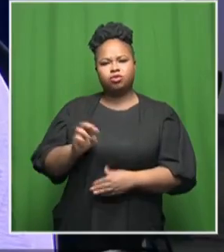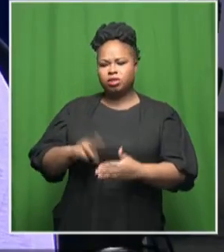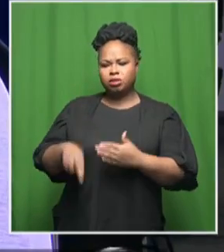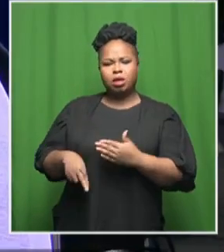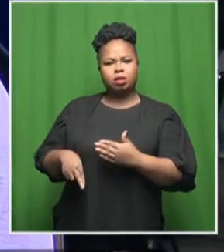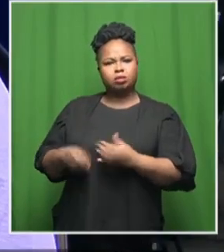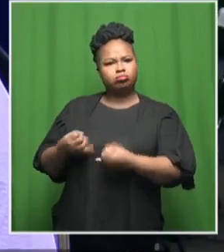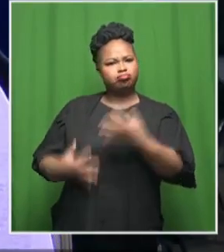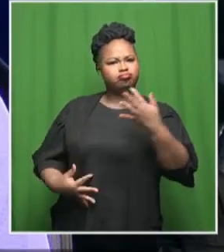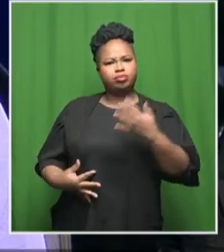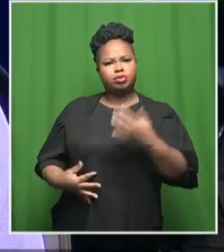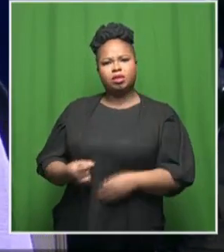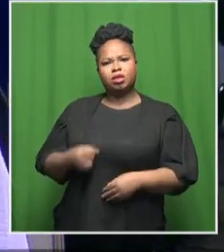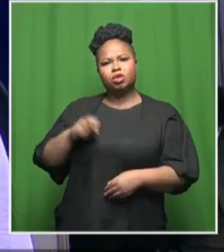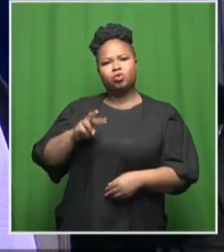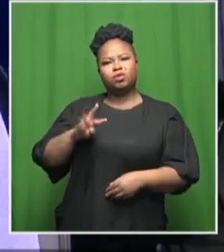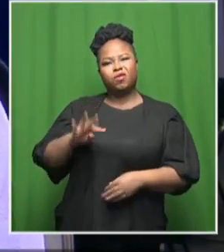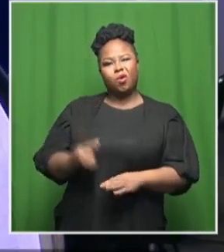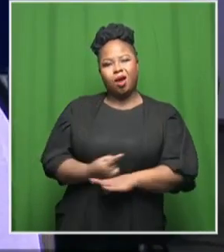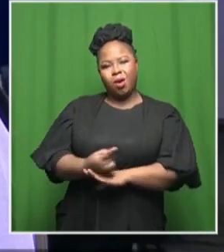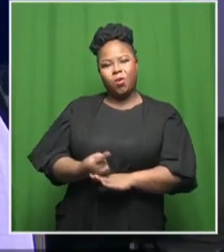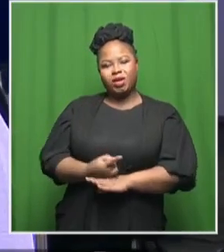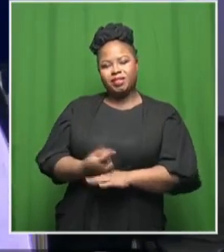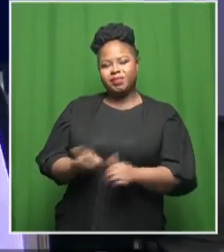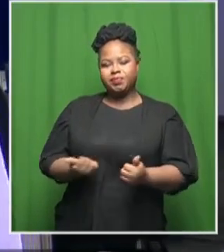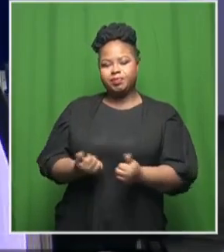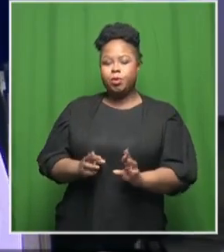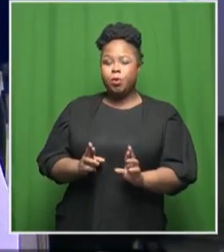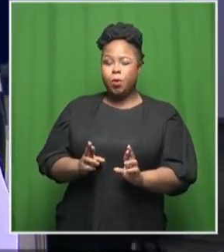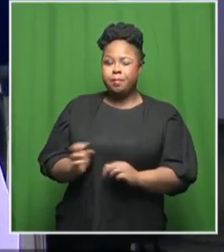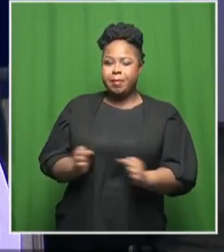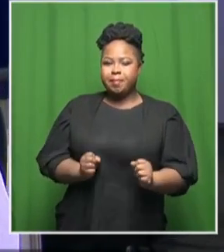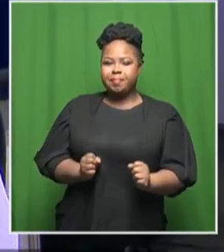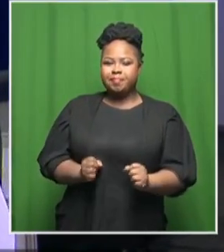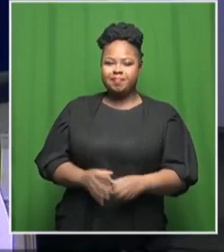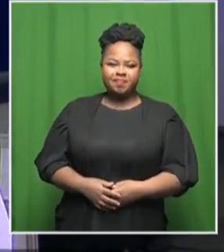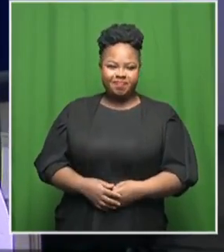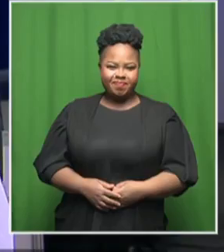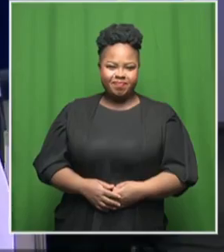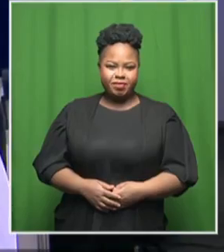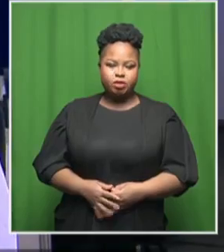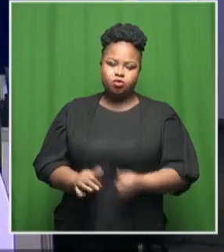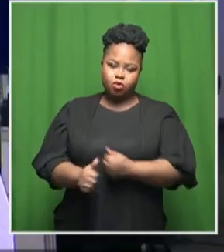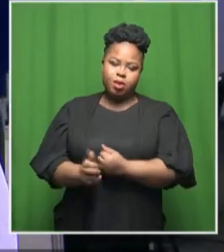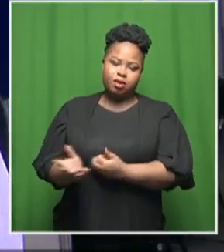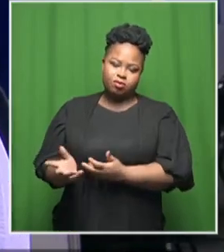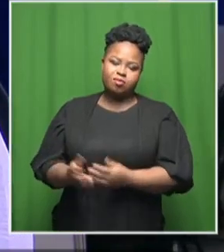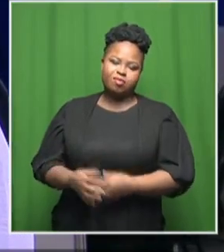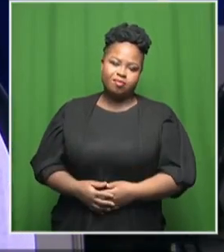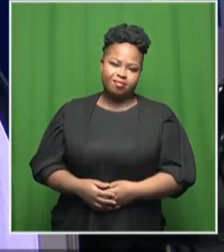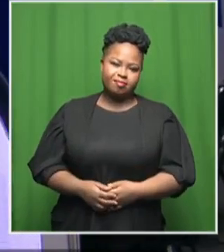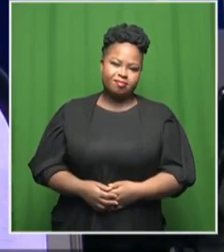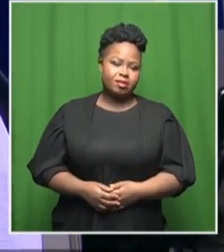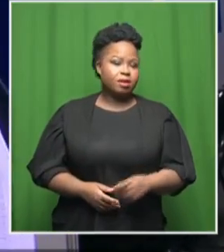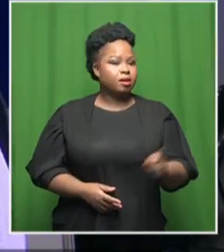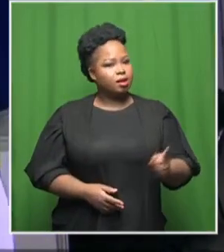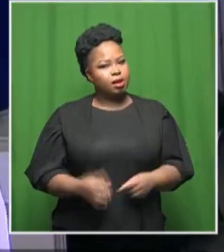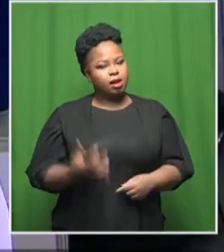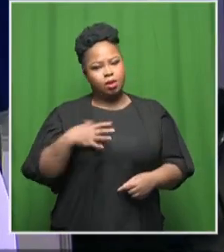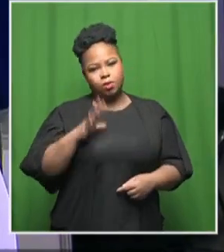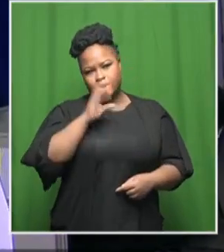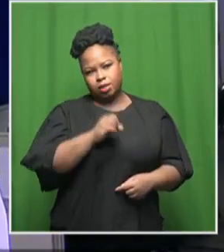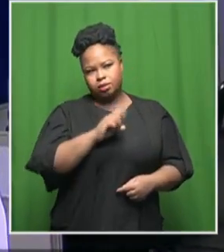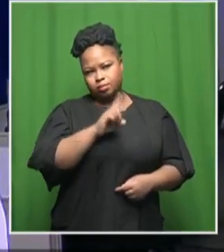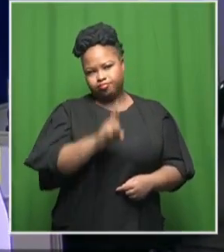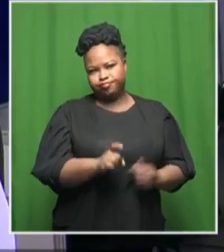results within the first 24 hours. So we hope to form that pattern still, to comply with that. A very important question I need to